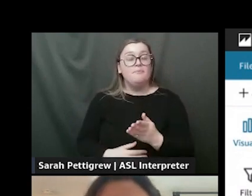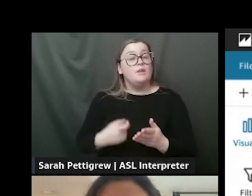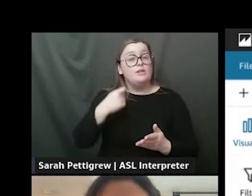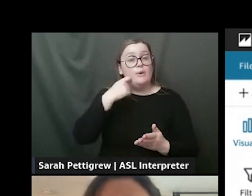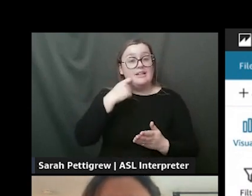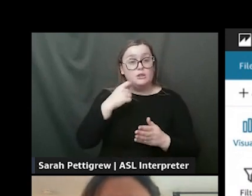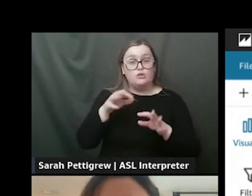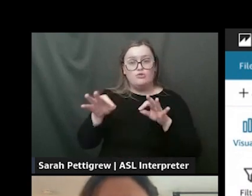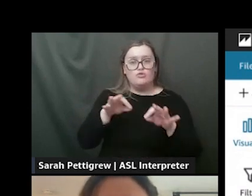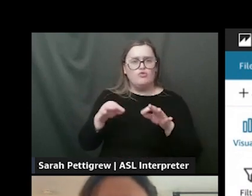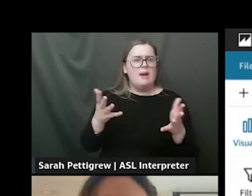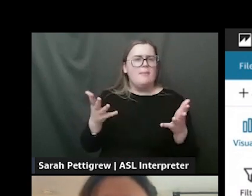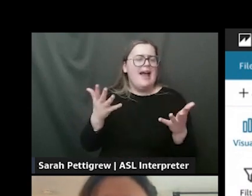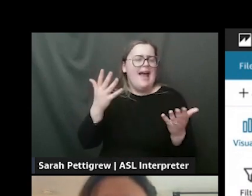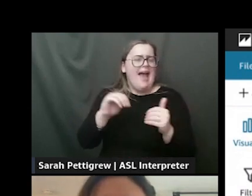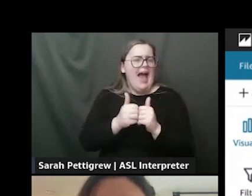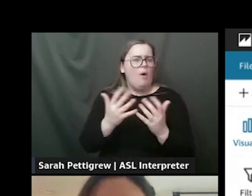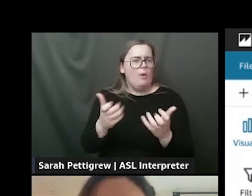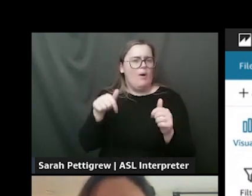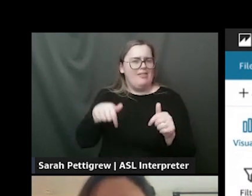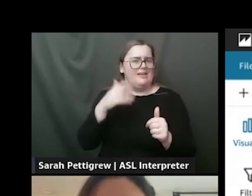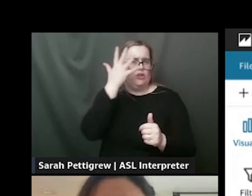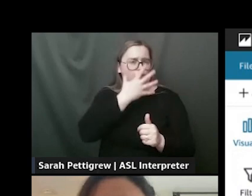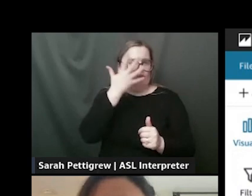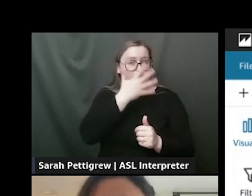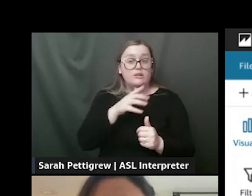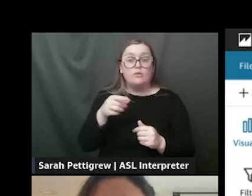want it to look. So I'm going to say, hey, change